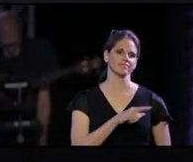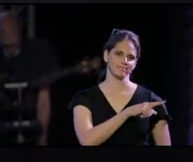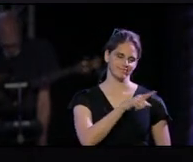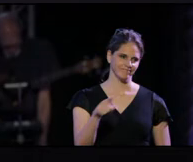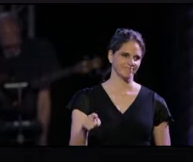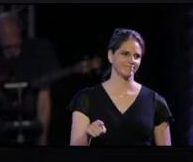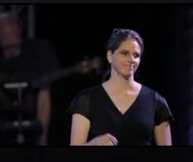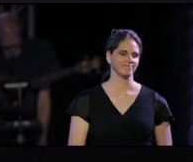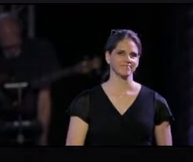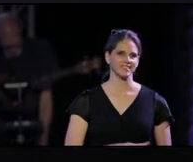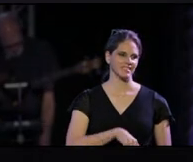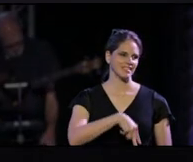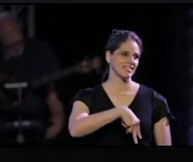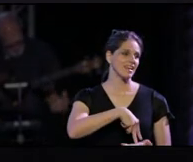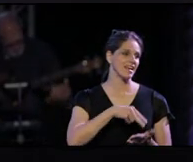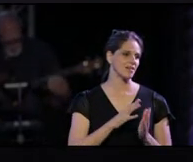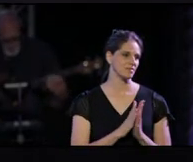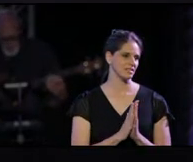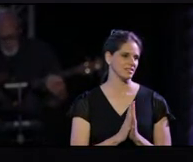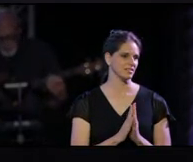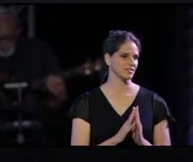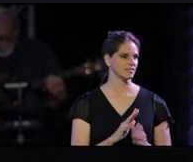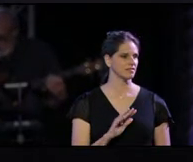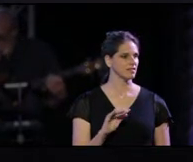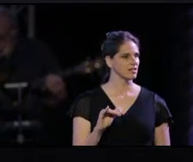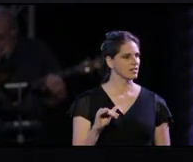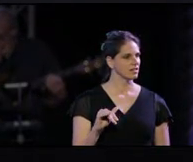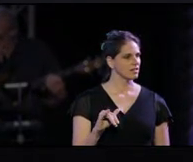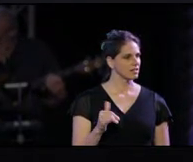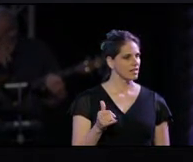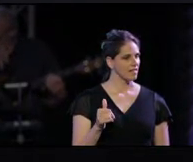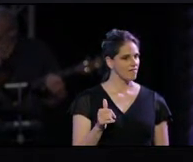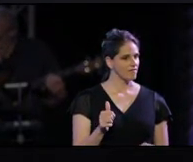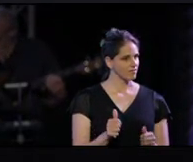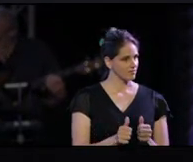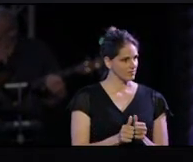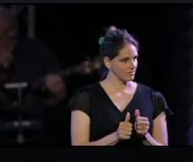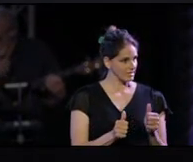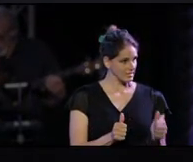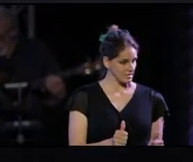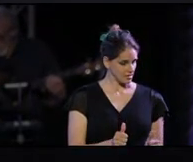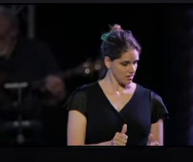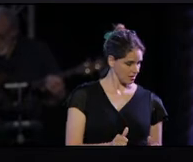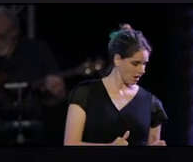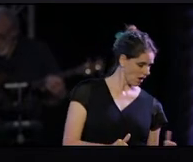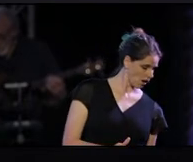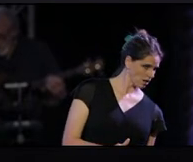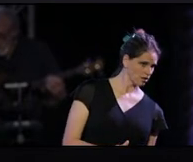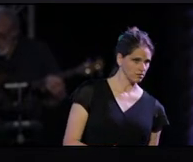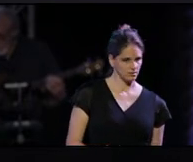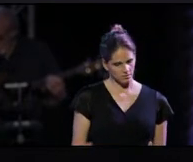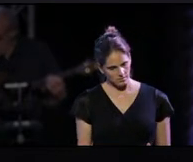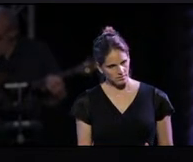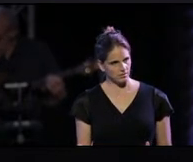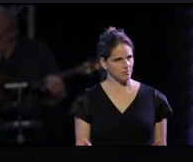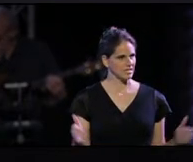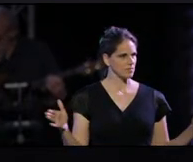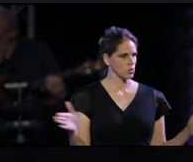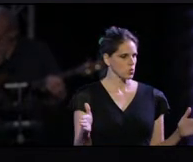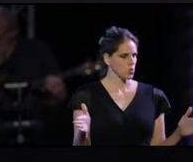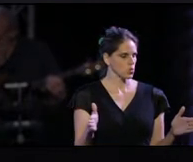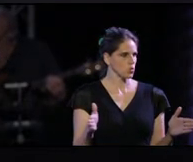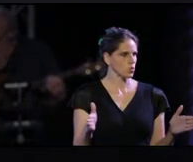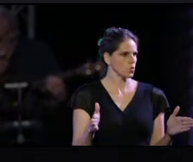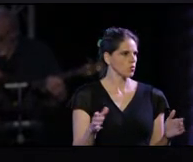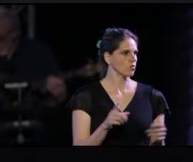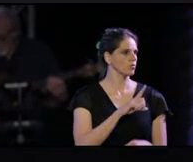Amen. Let's stand together. If you have a seat next to you in the middle, won't you move to the middle? We're going to have quite a few people coming in